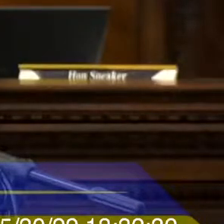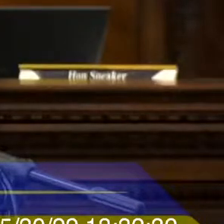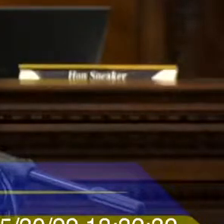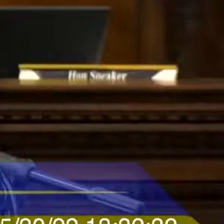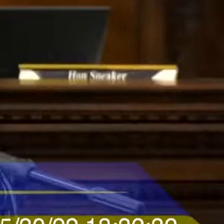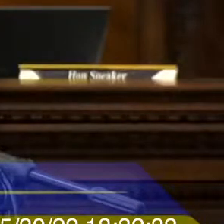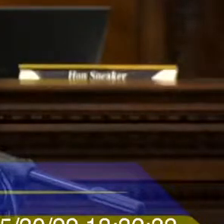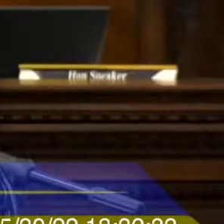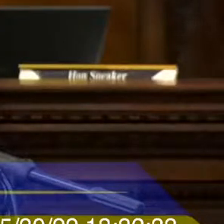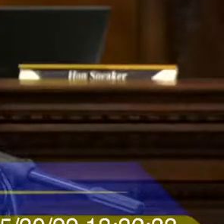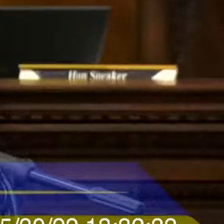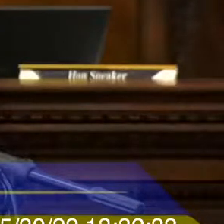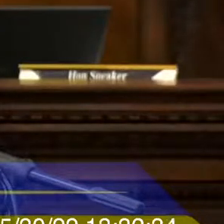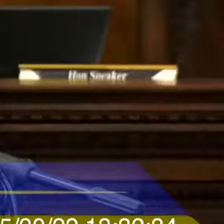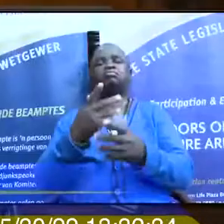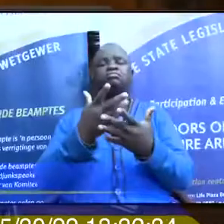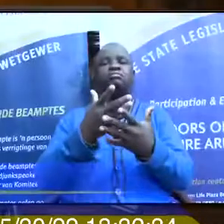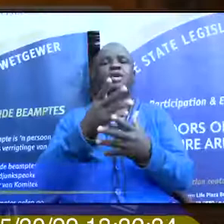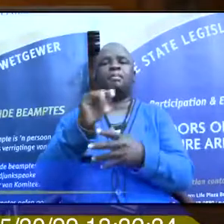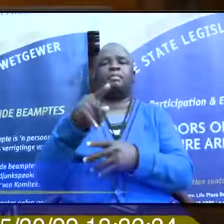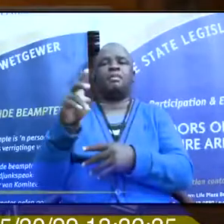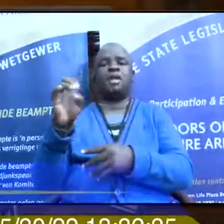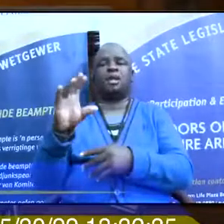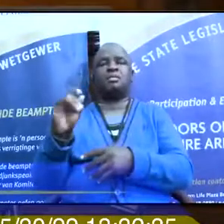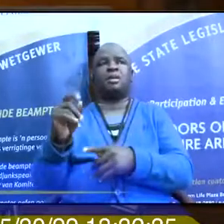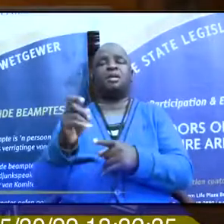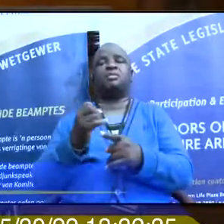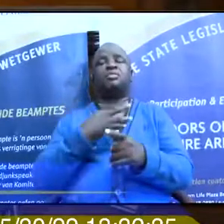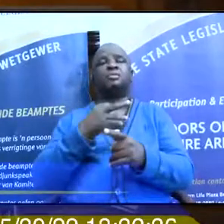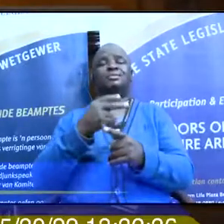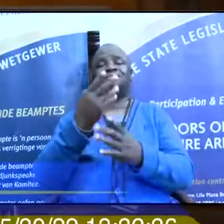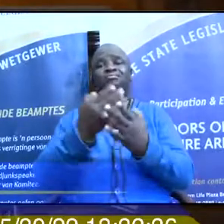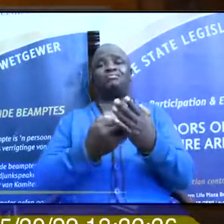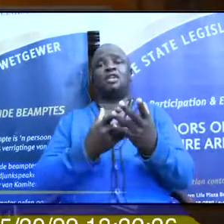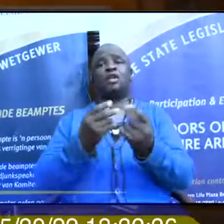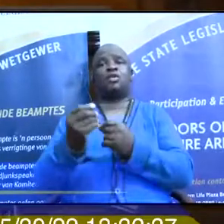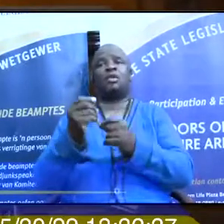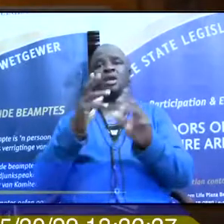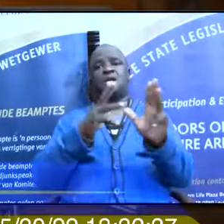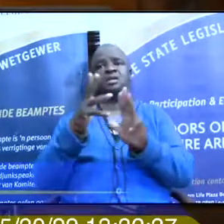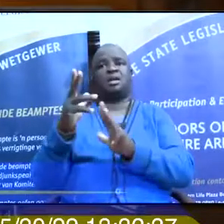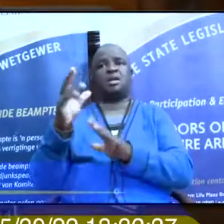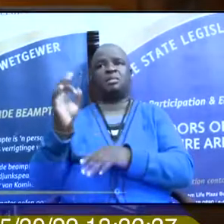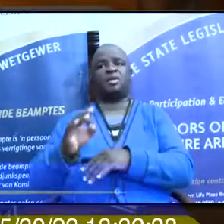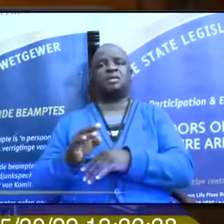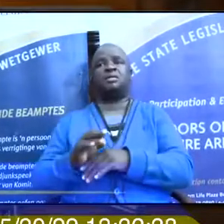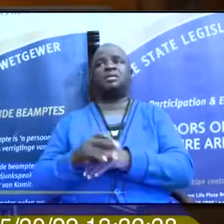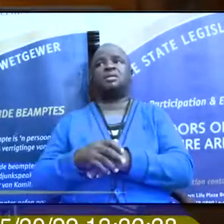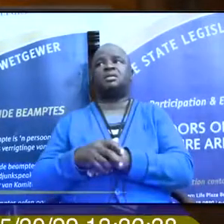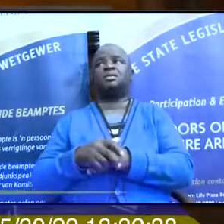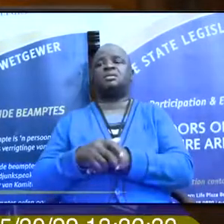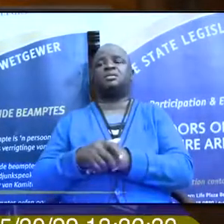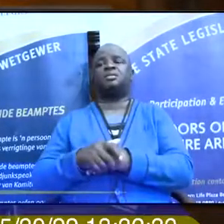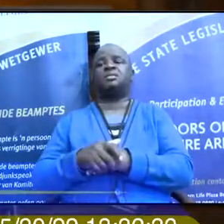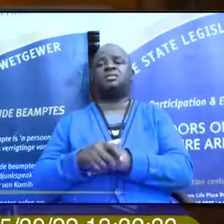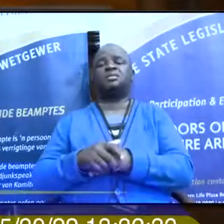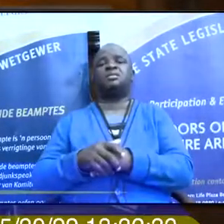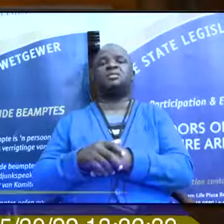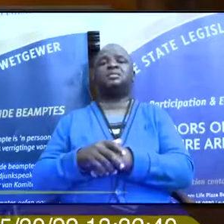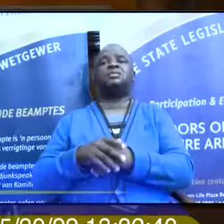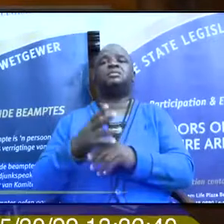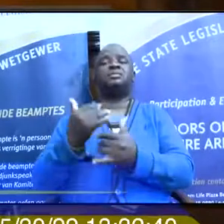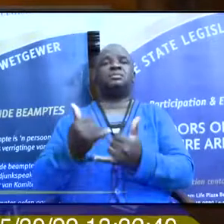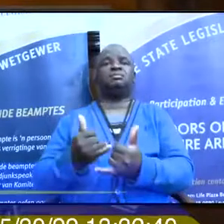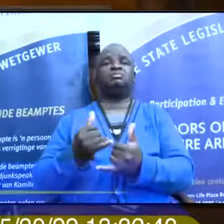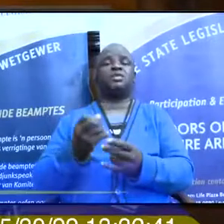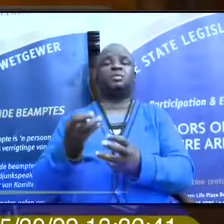whom they constitute 99 percent of all i mean of all the